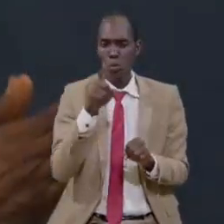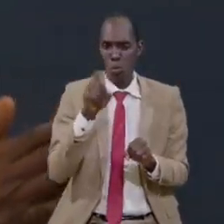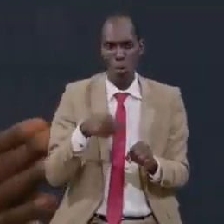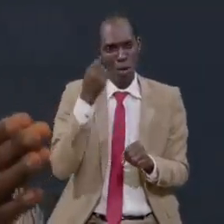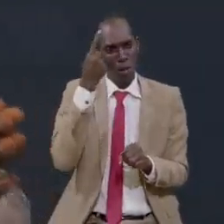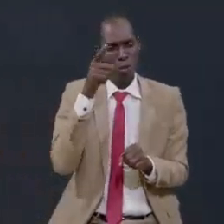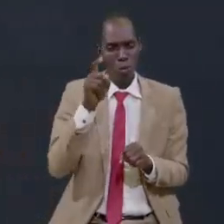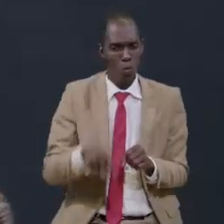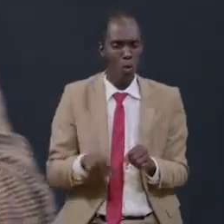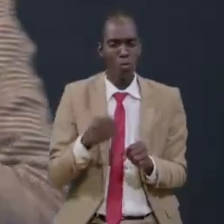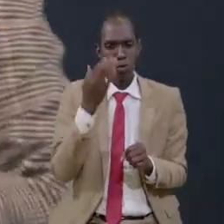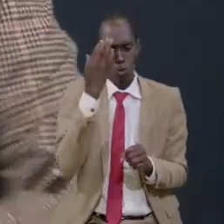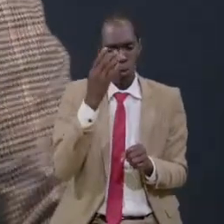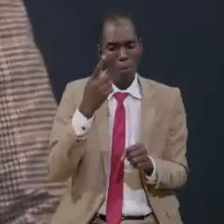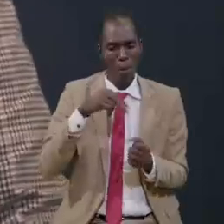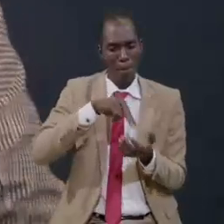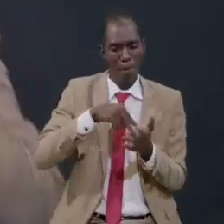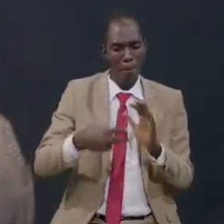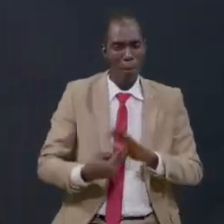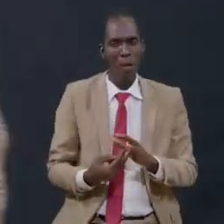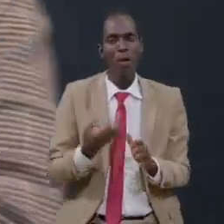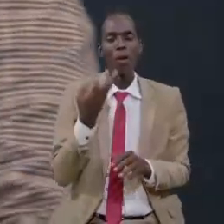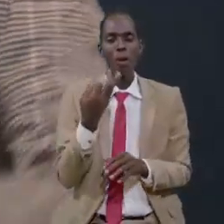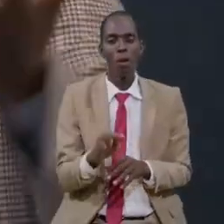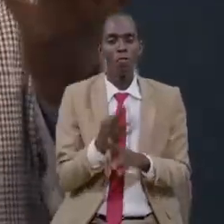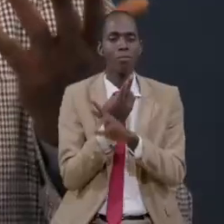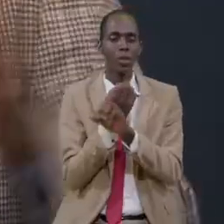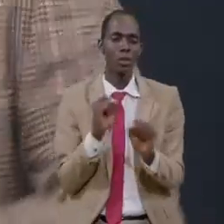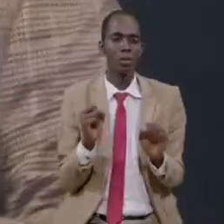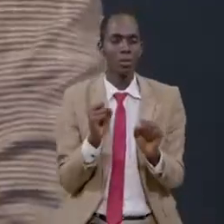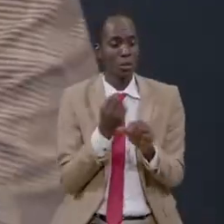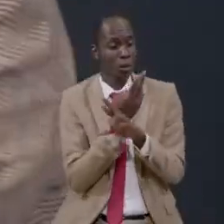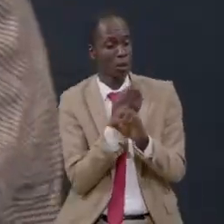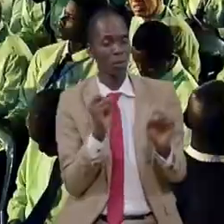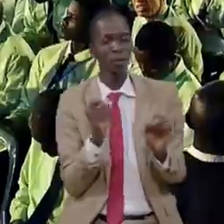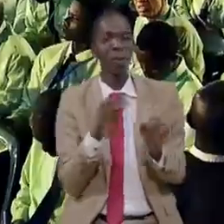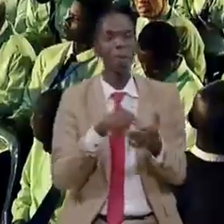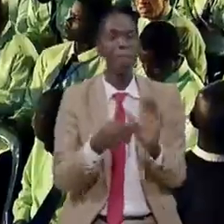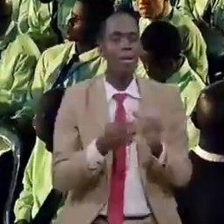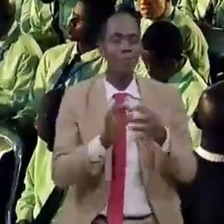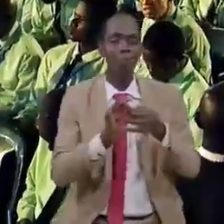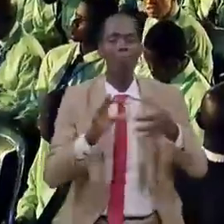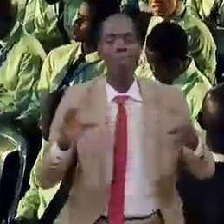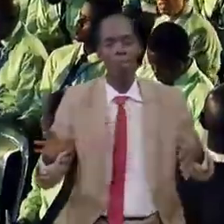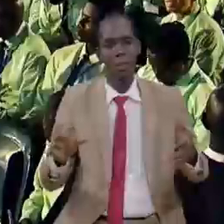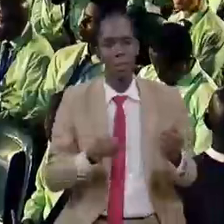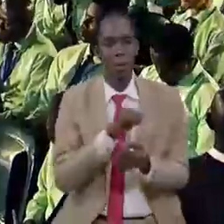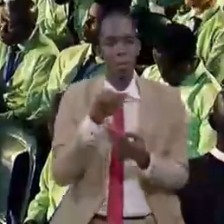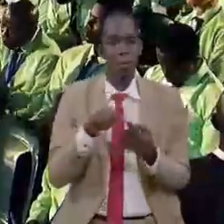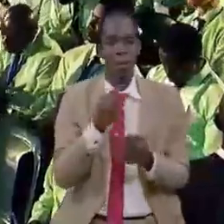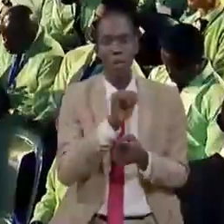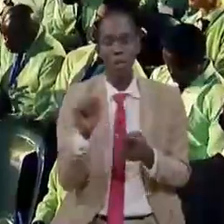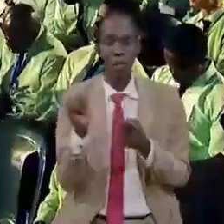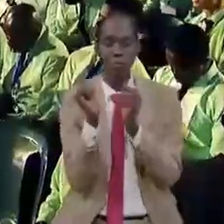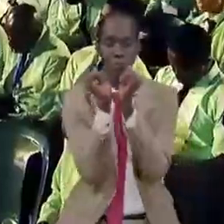what is redemption. Redemption is release. When a slave who had